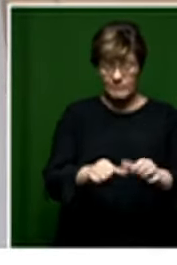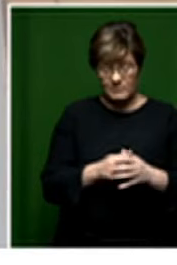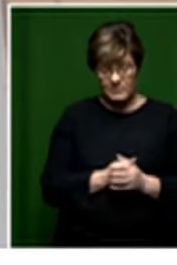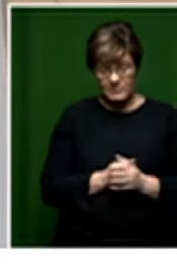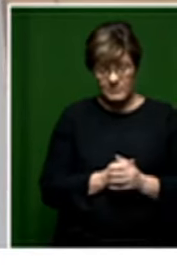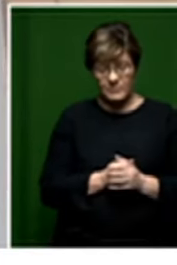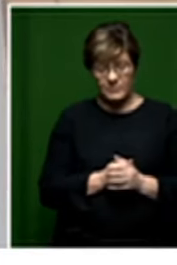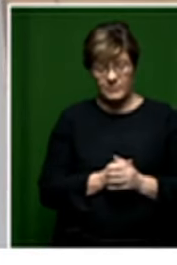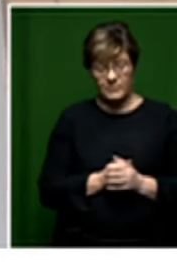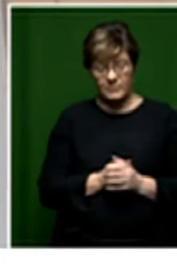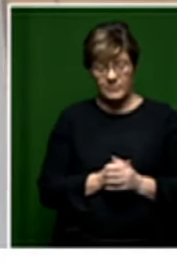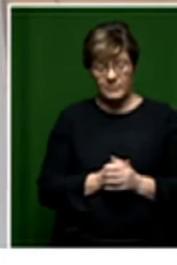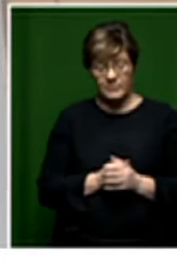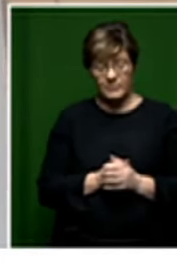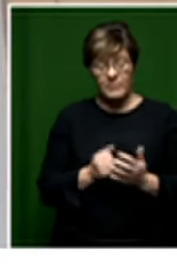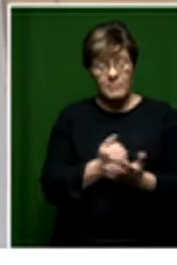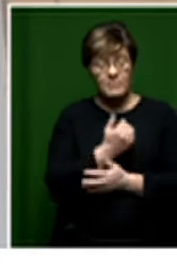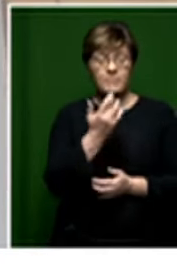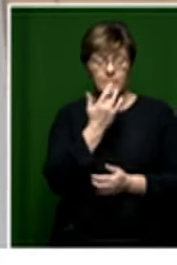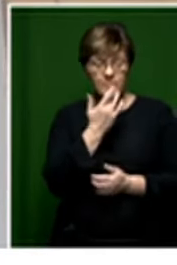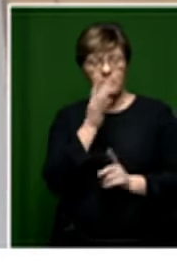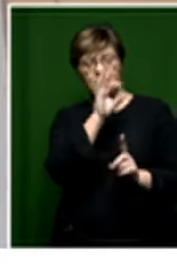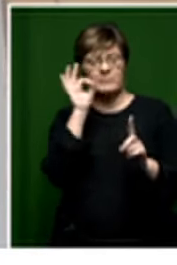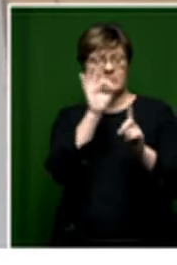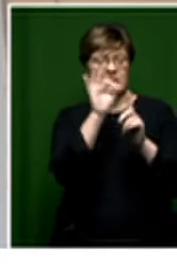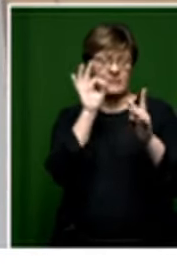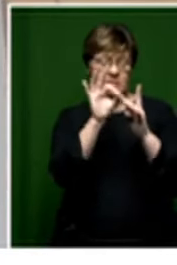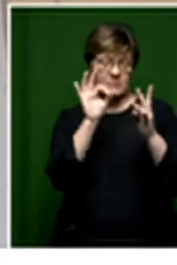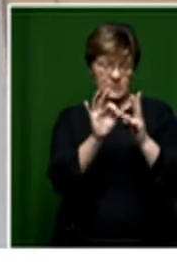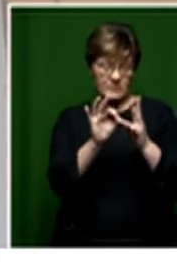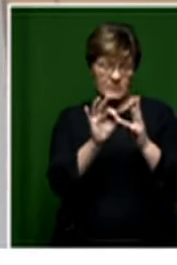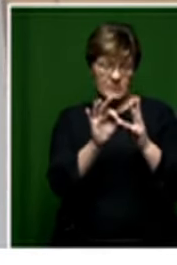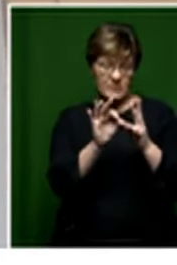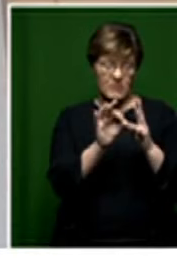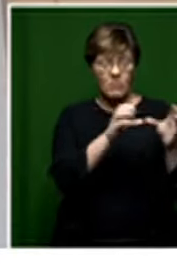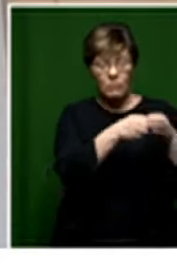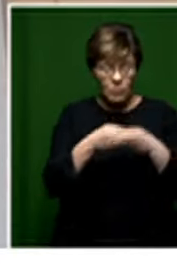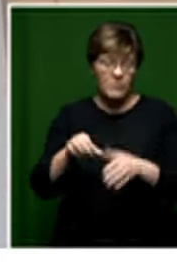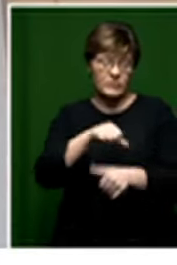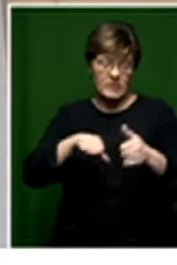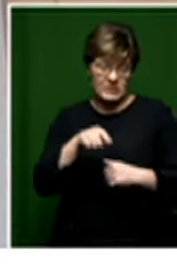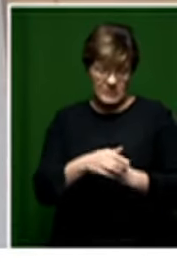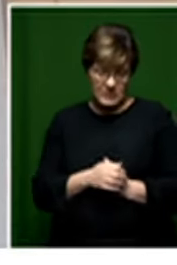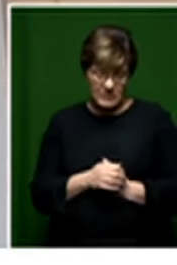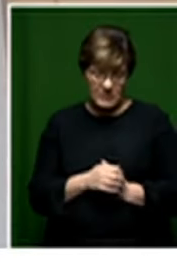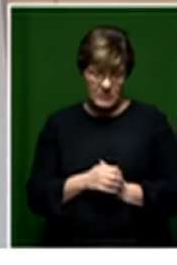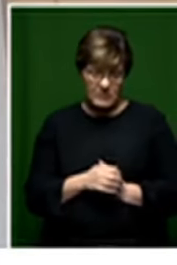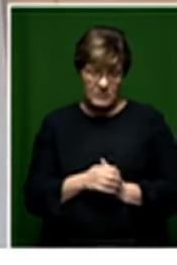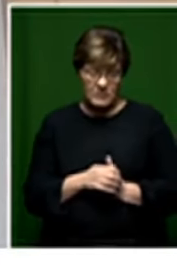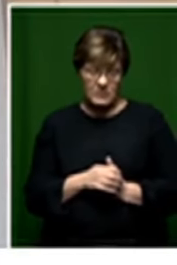to speak to the preferences of specific segments of our society. And it needs to